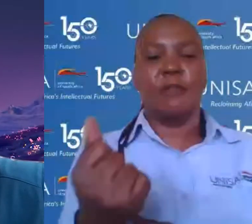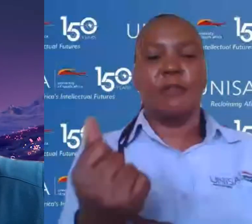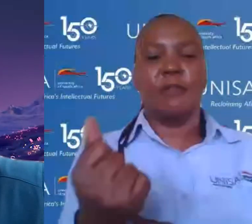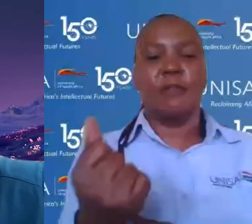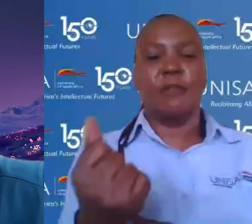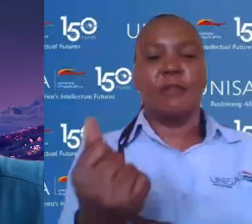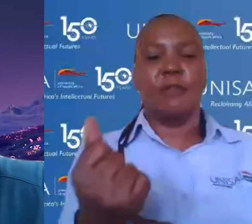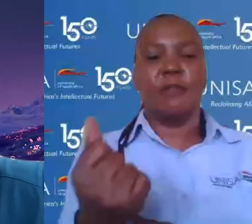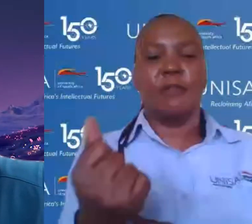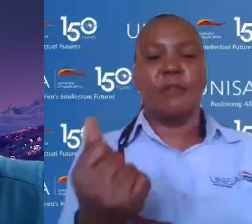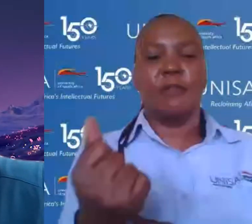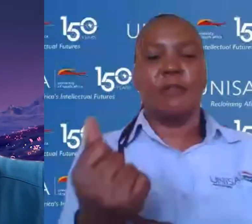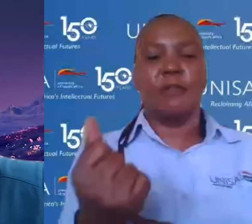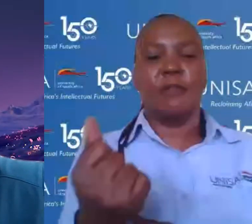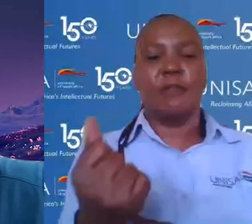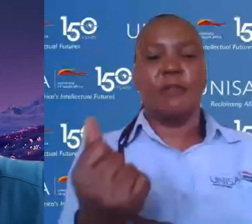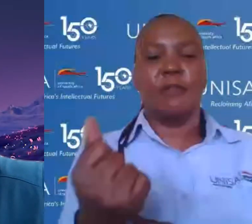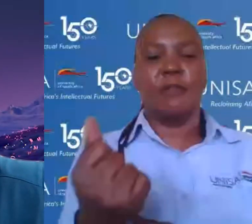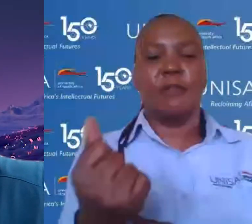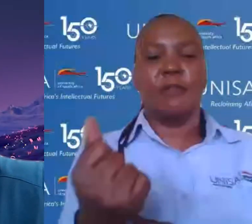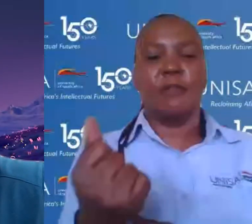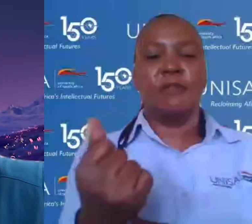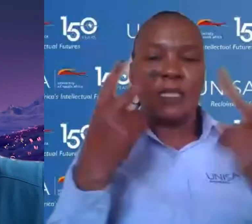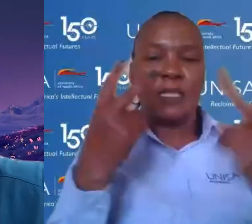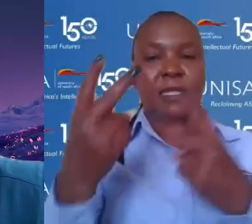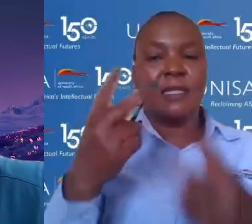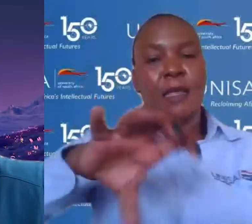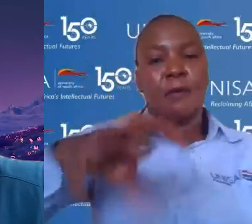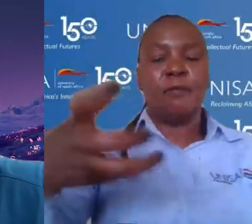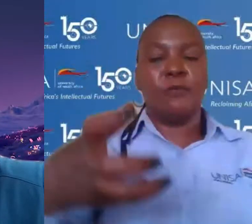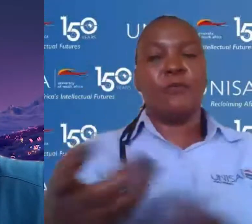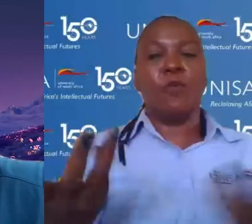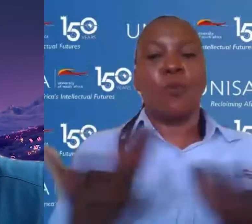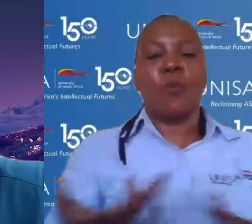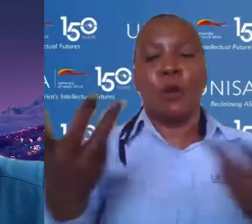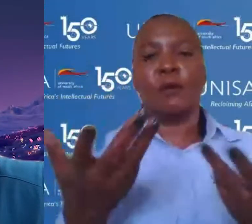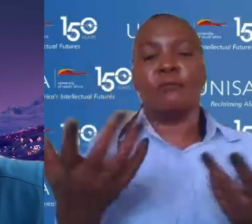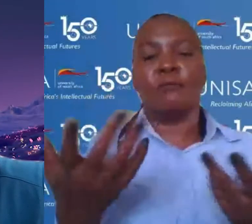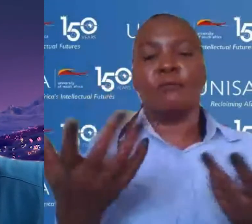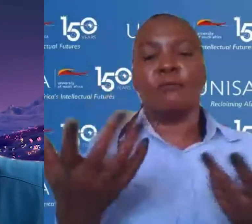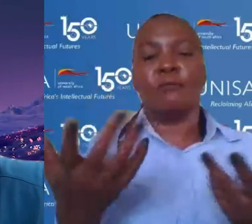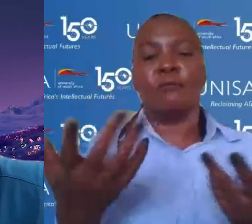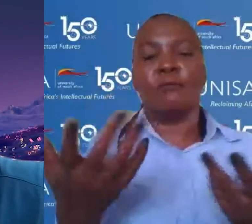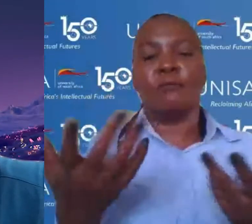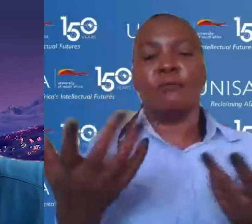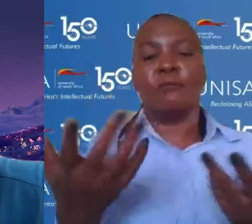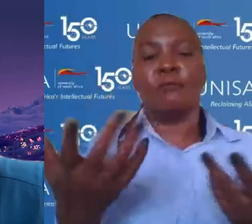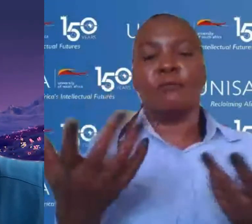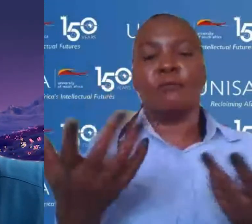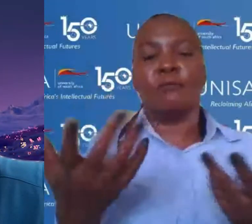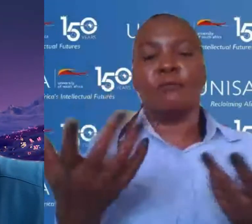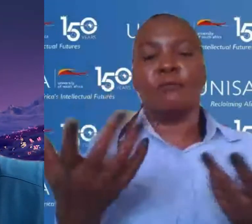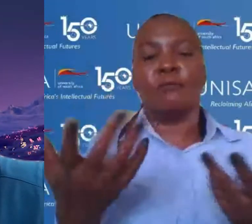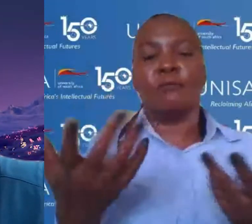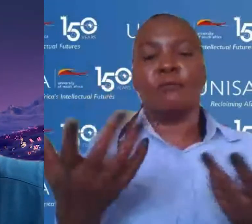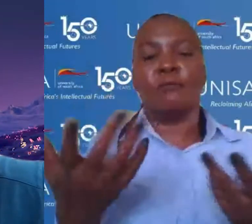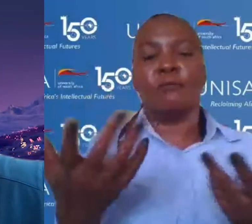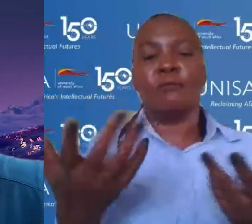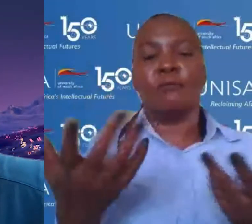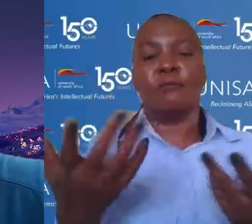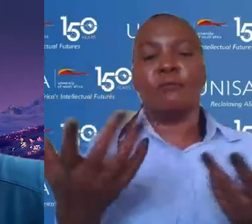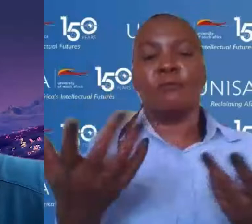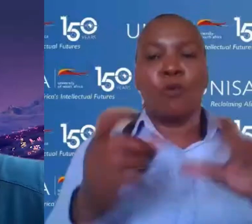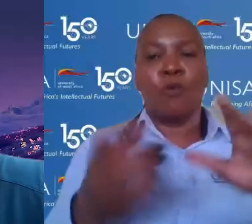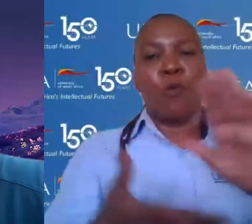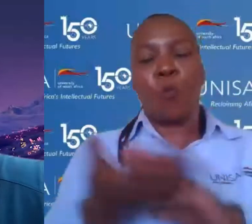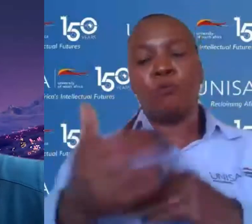by visiting a campus. So at the point where you do not have a student card, go to the nearest center. You should be